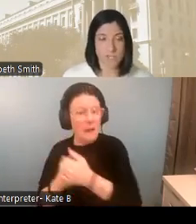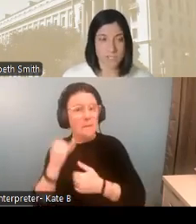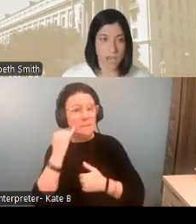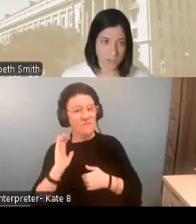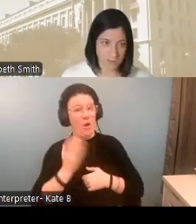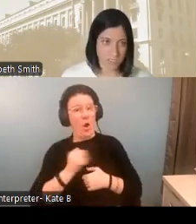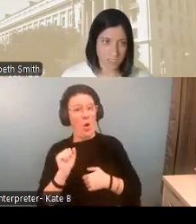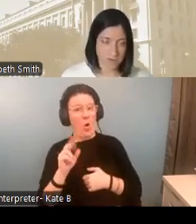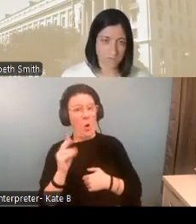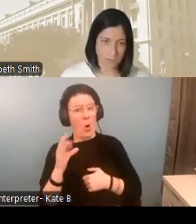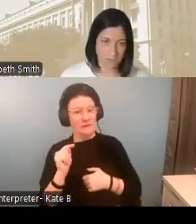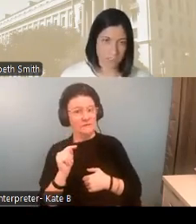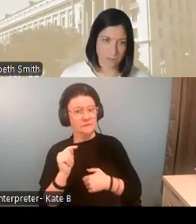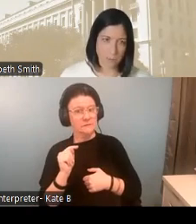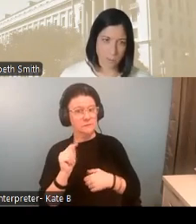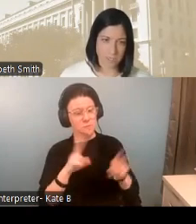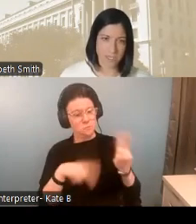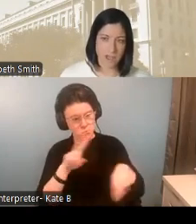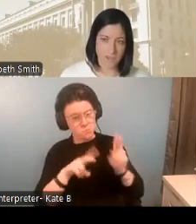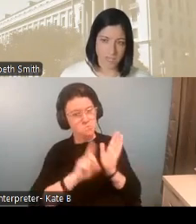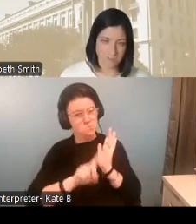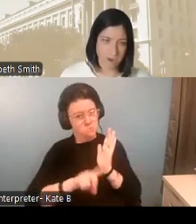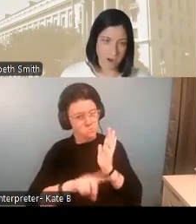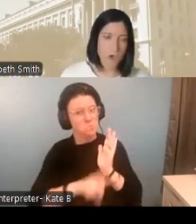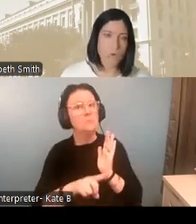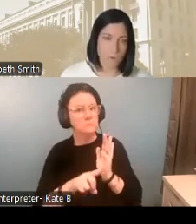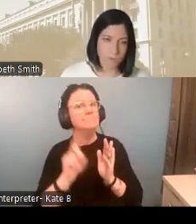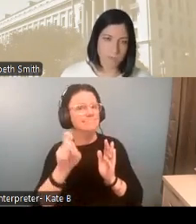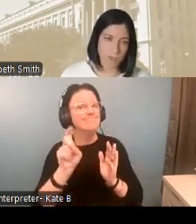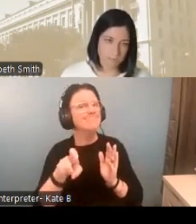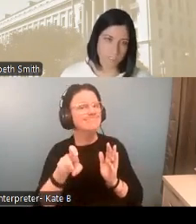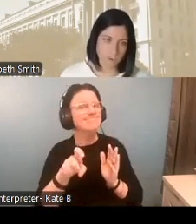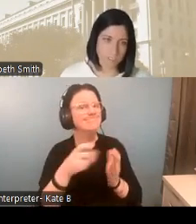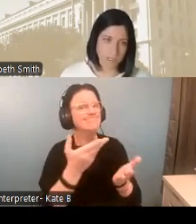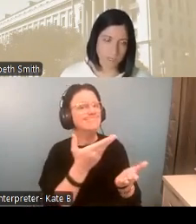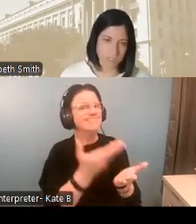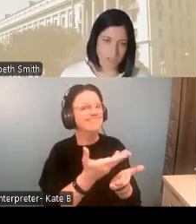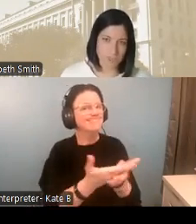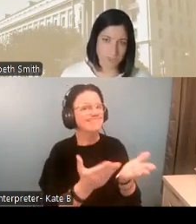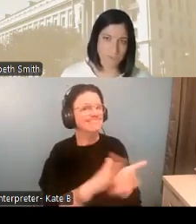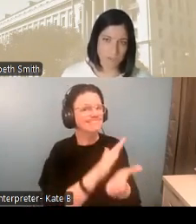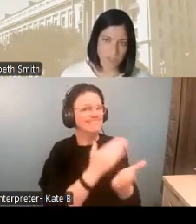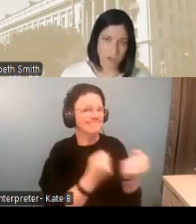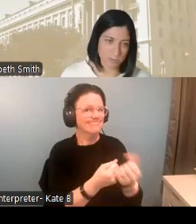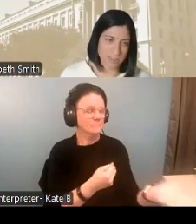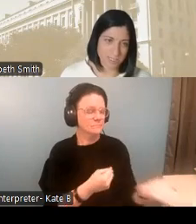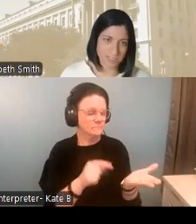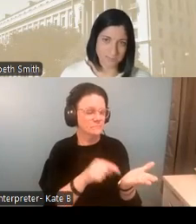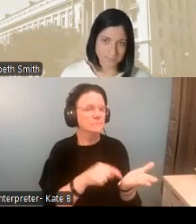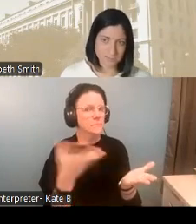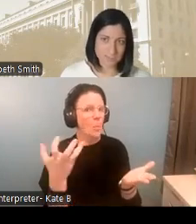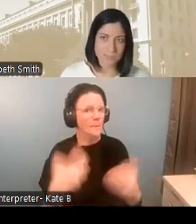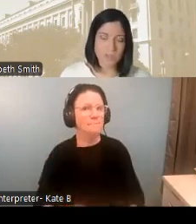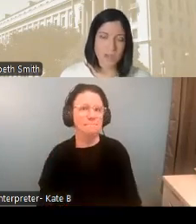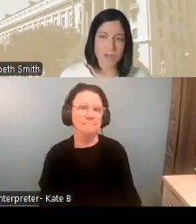to assess the accuracy of the figures that are reported on the FFR, we would be looking for supporting documentation during the audit